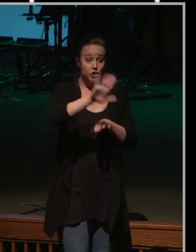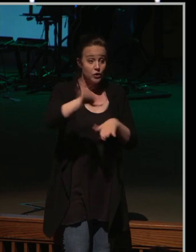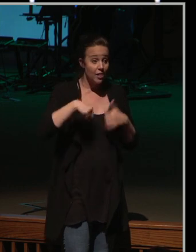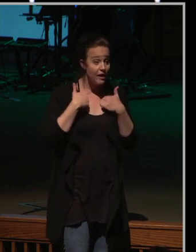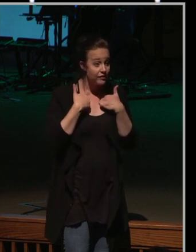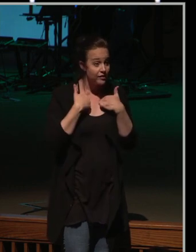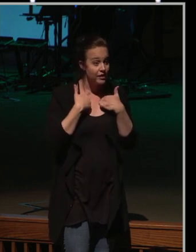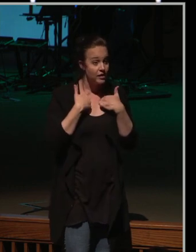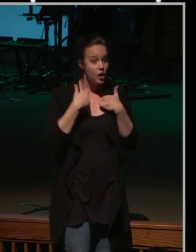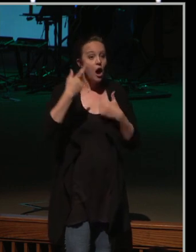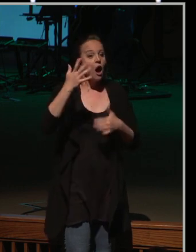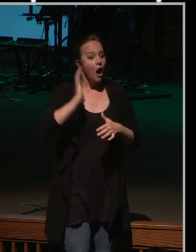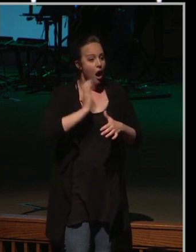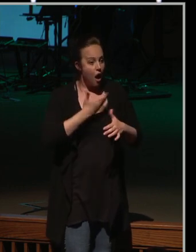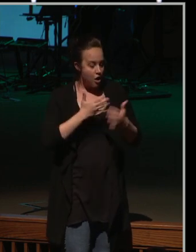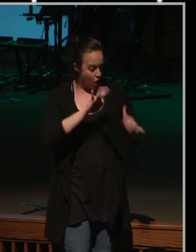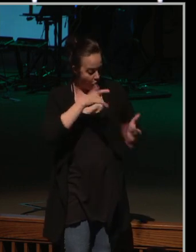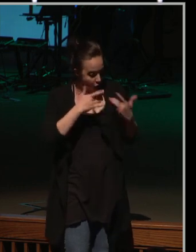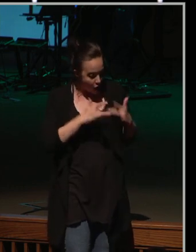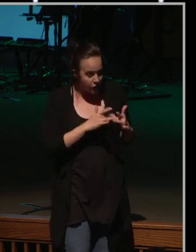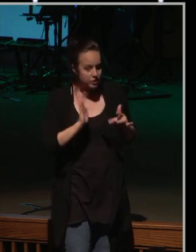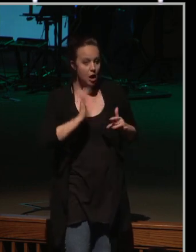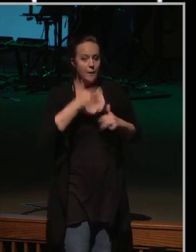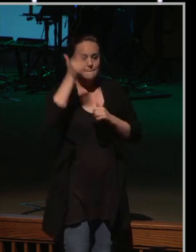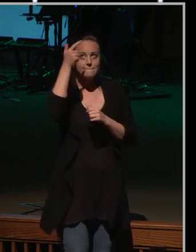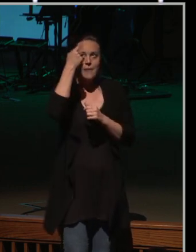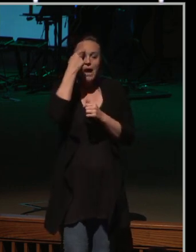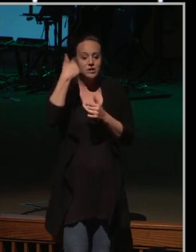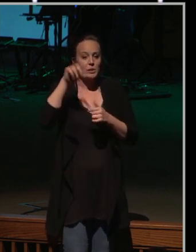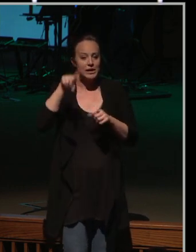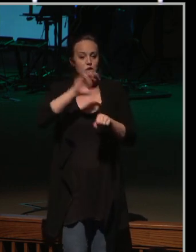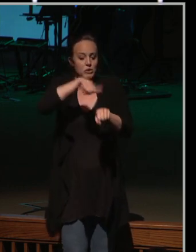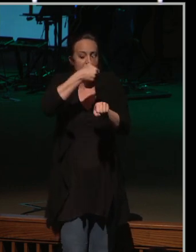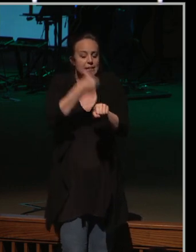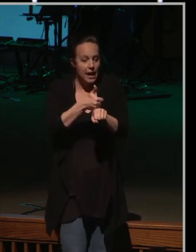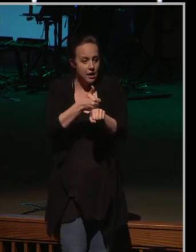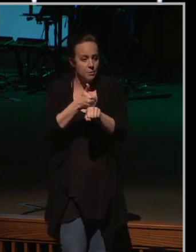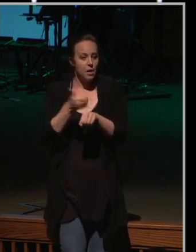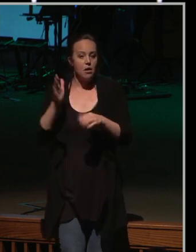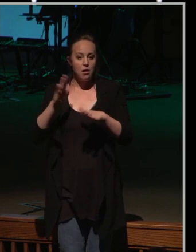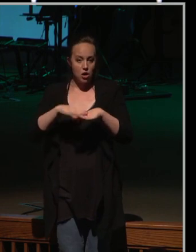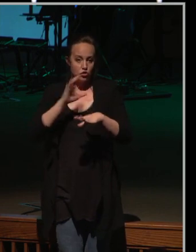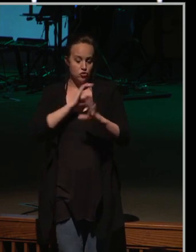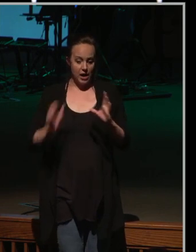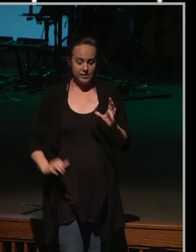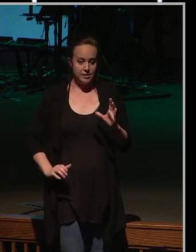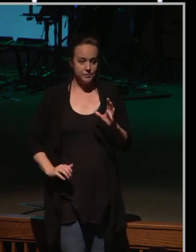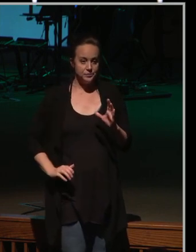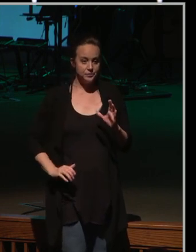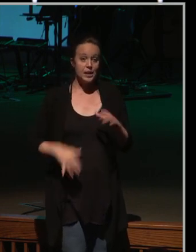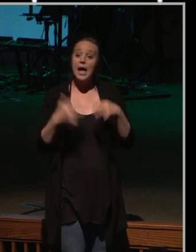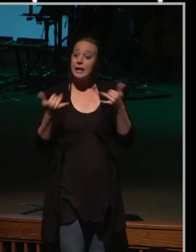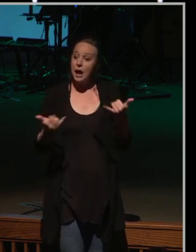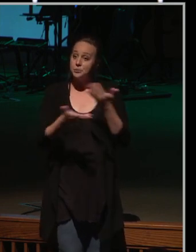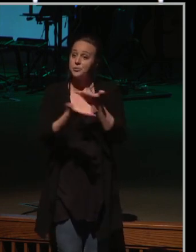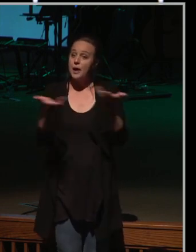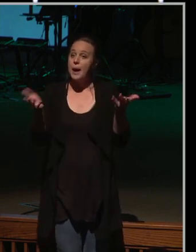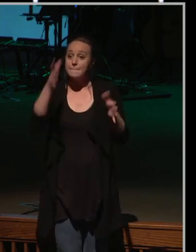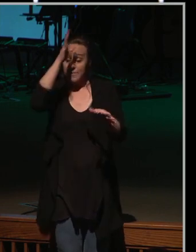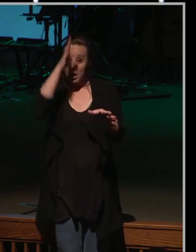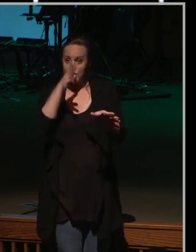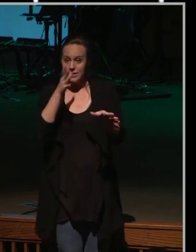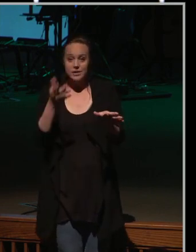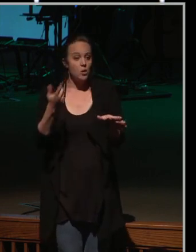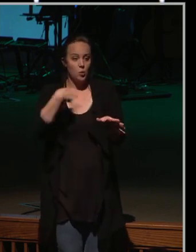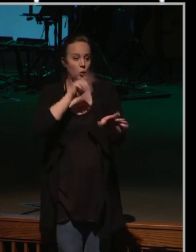our minds on the things that are of Christ. Now, parents, we can't actively control whether or